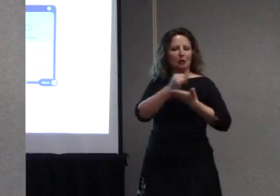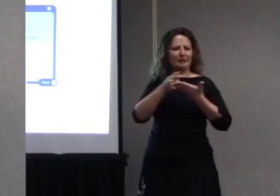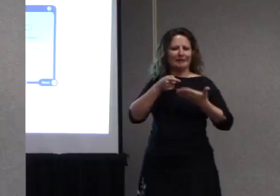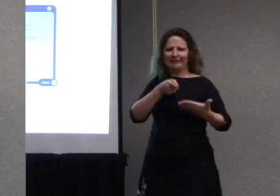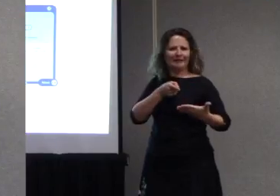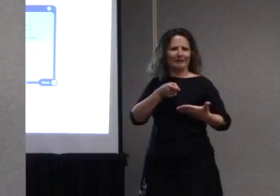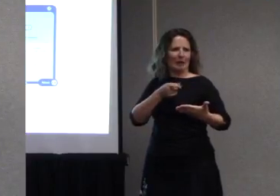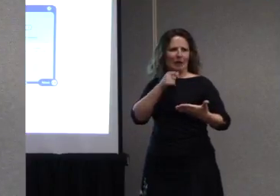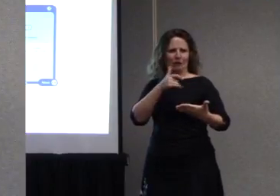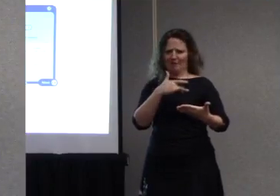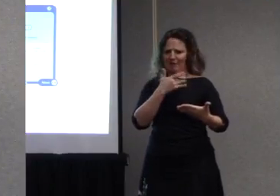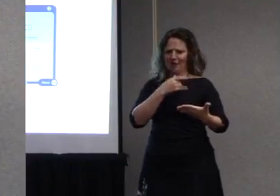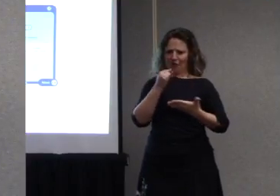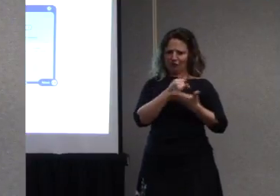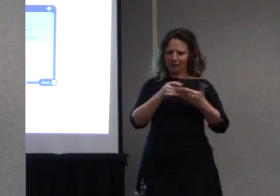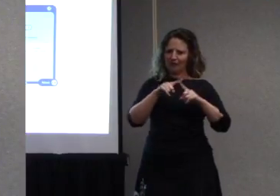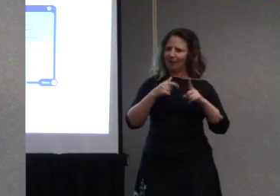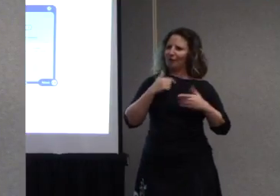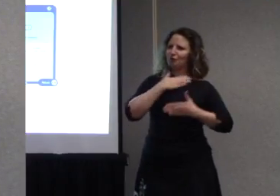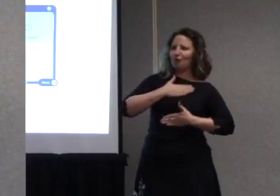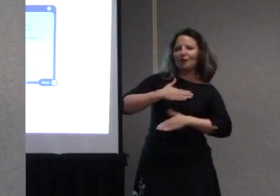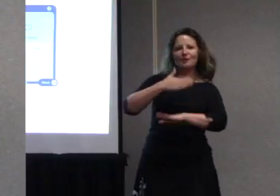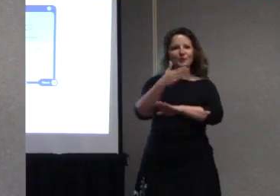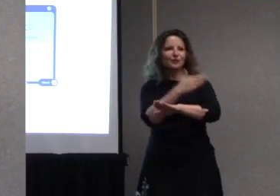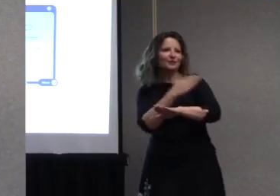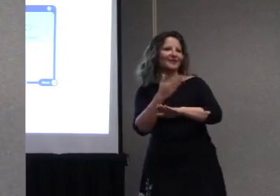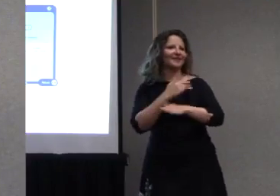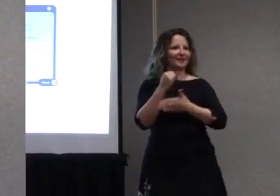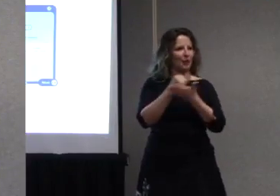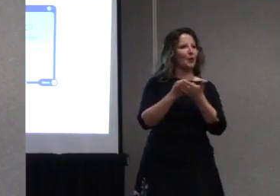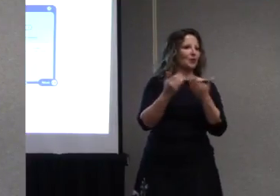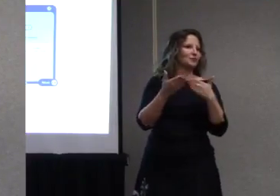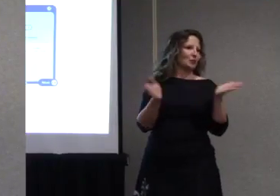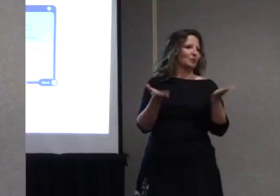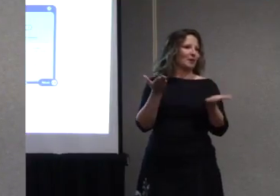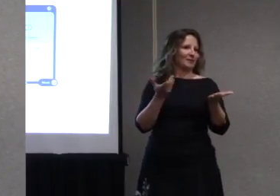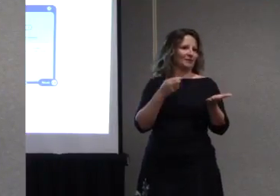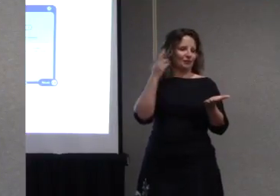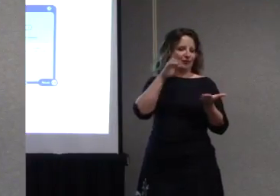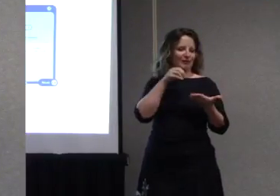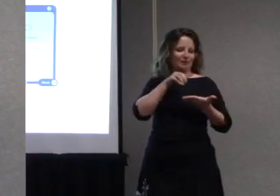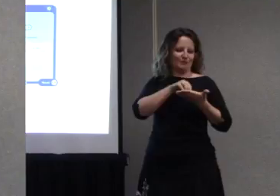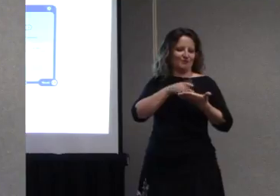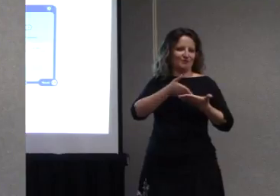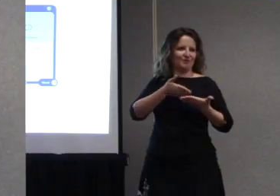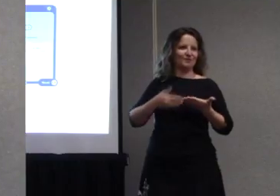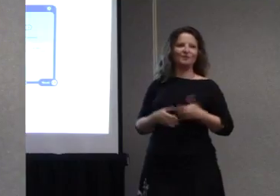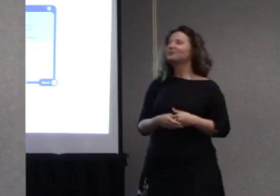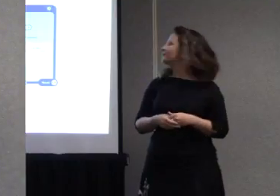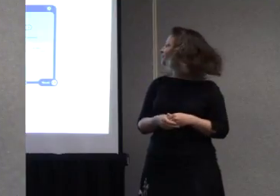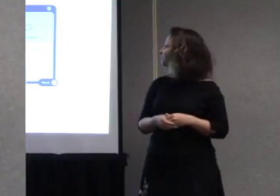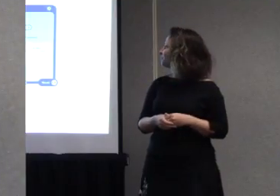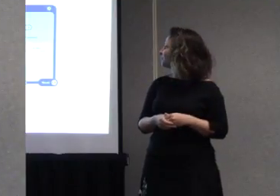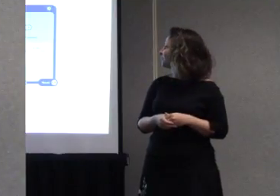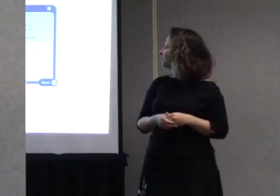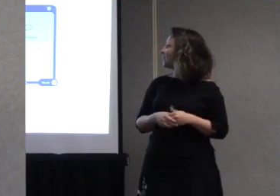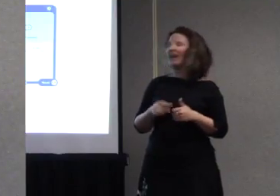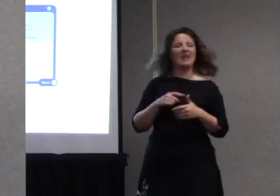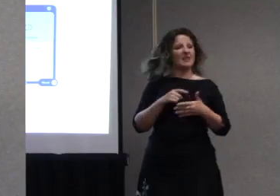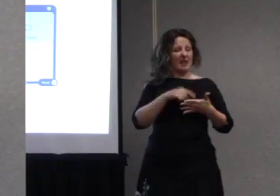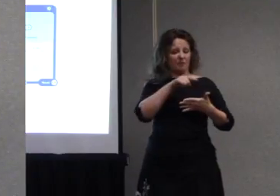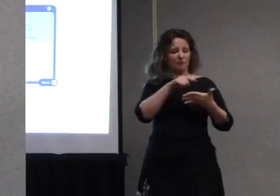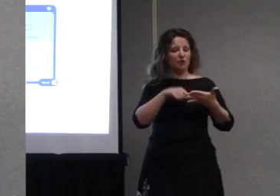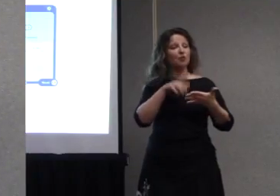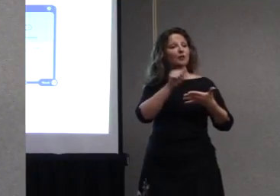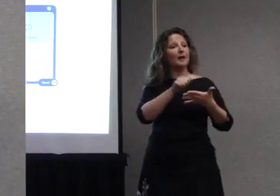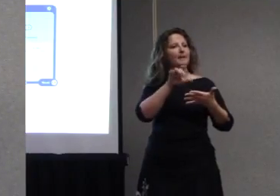that artistic showed up, because I'm not that artistic, but I do like music and the arts and those kinds of things, so that's probably where it came from. And